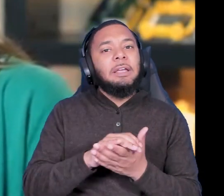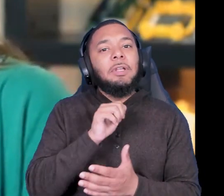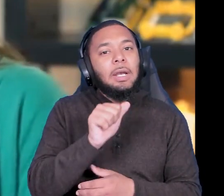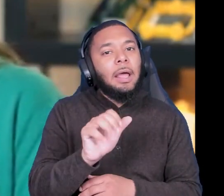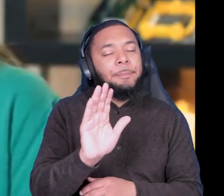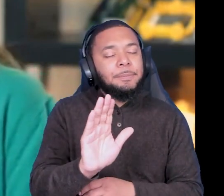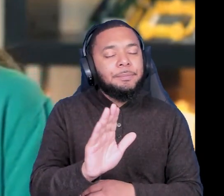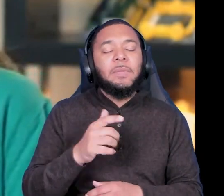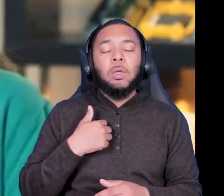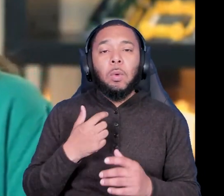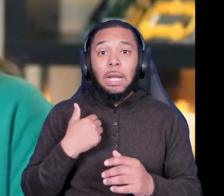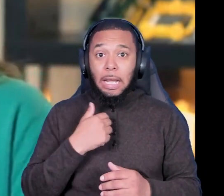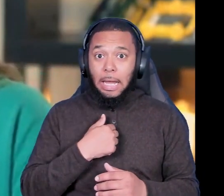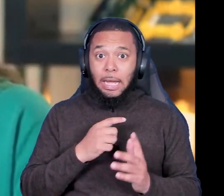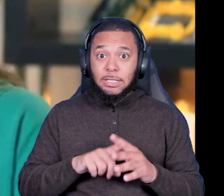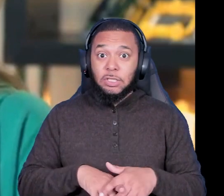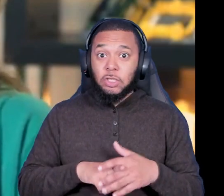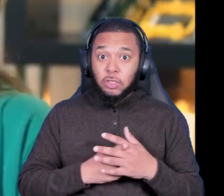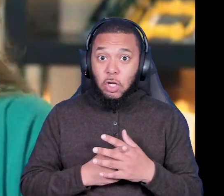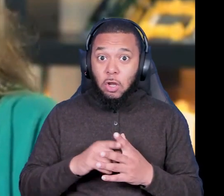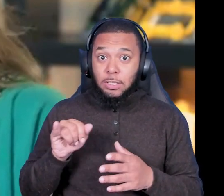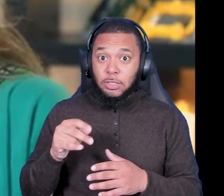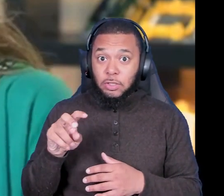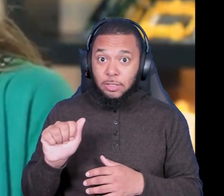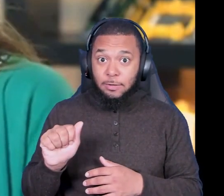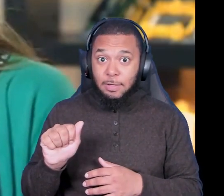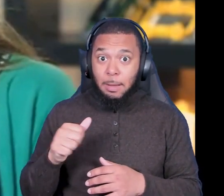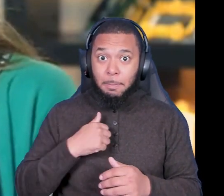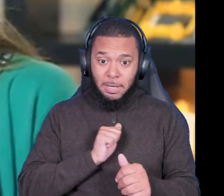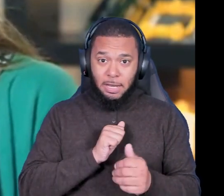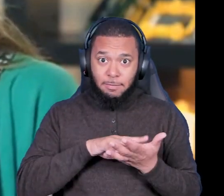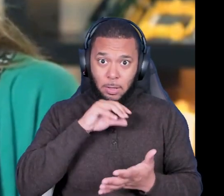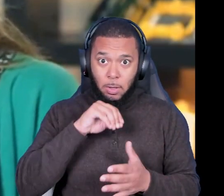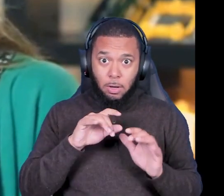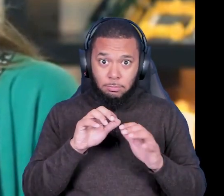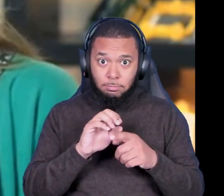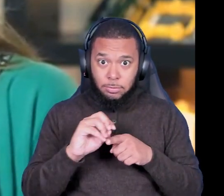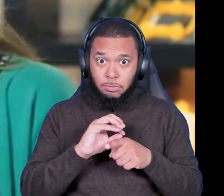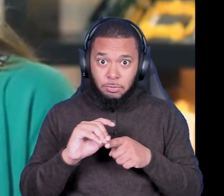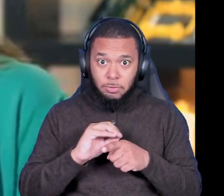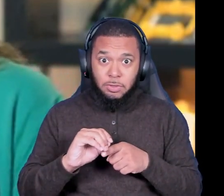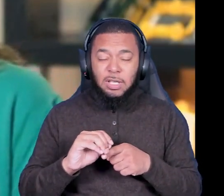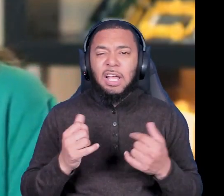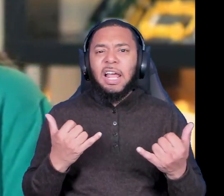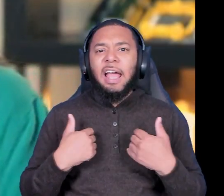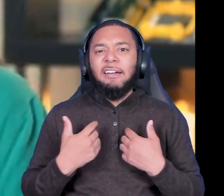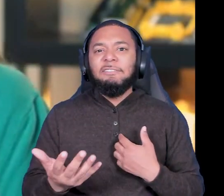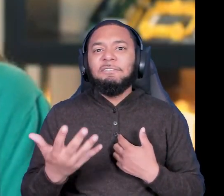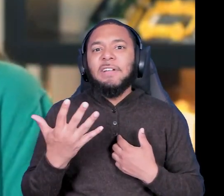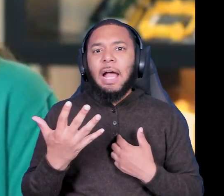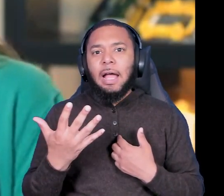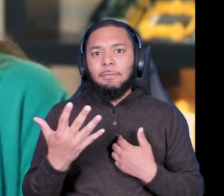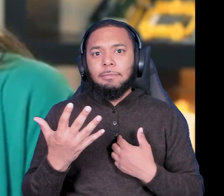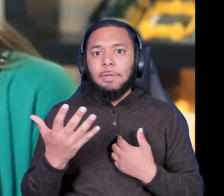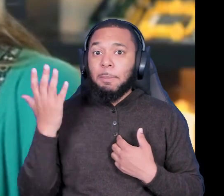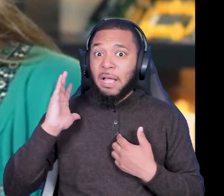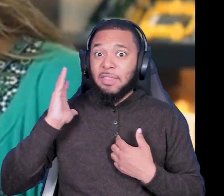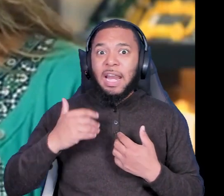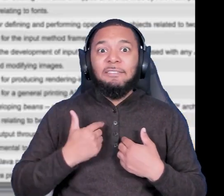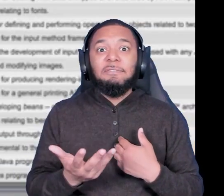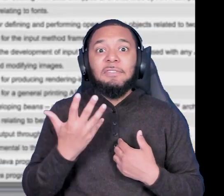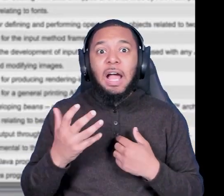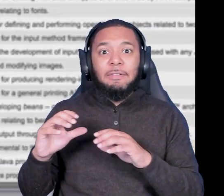there were about five classes to choose from. And now there's like five zillion. So